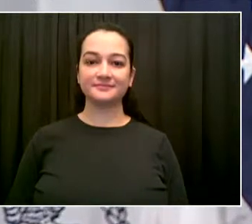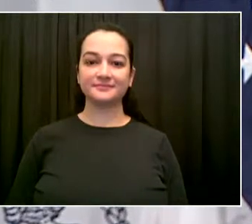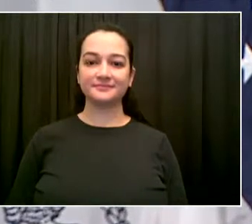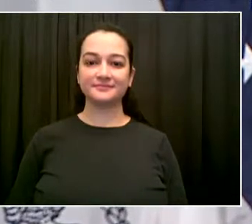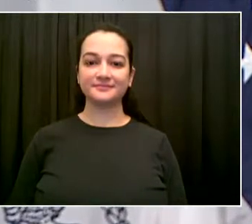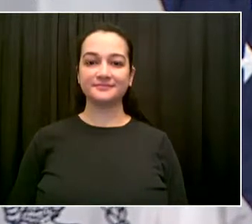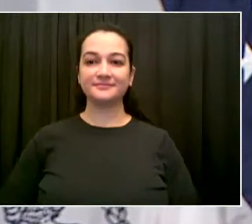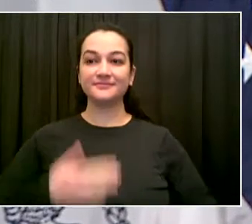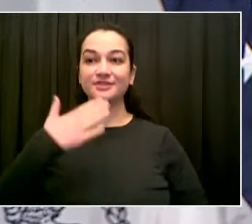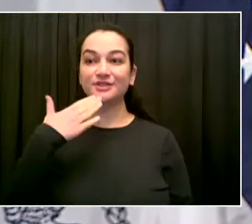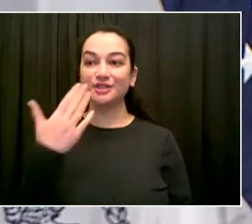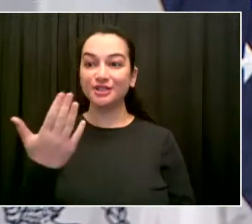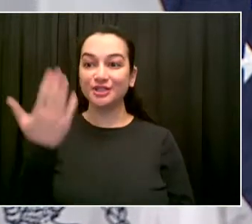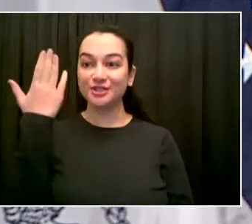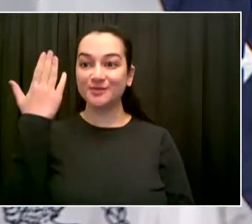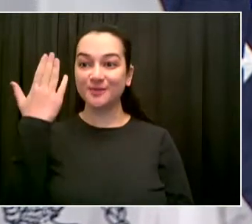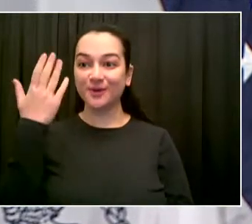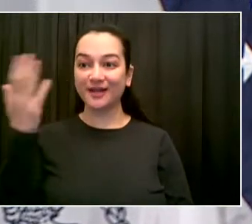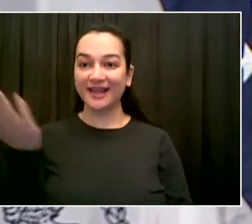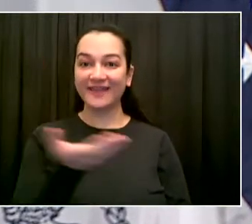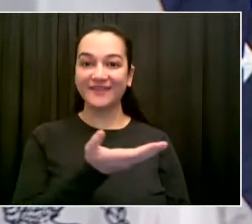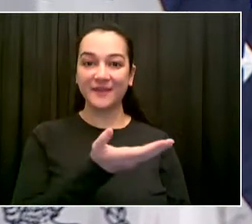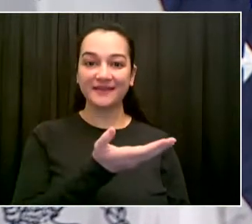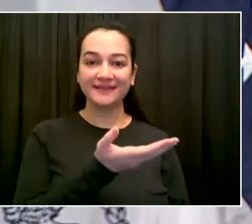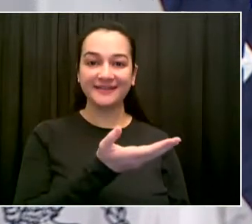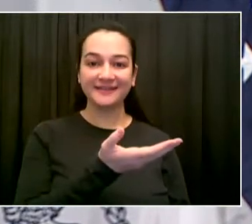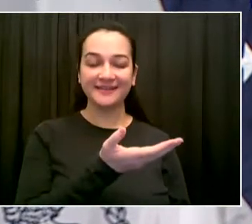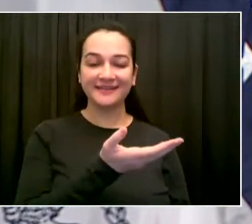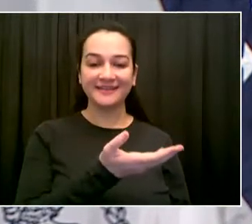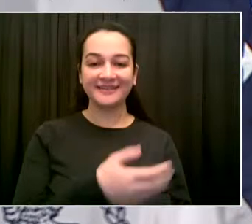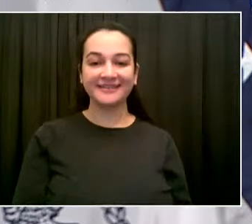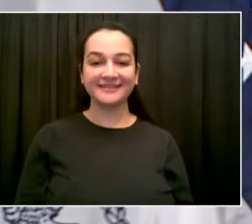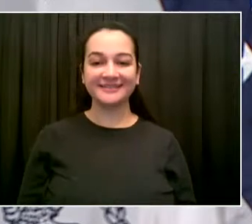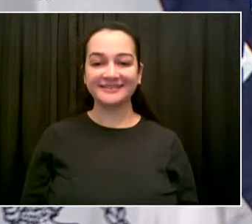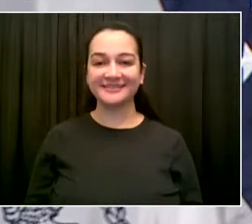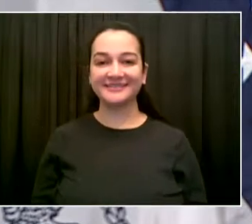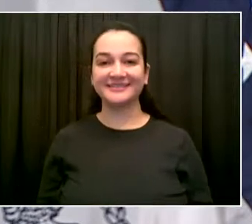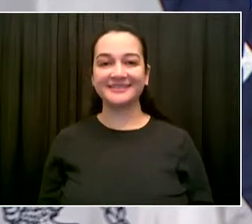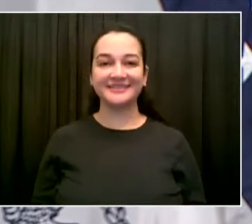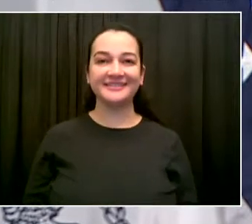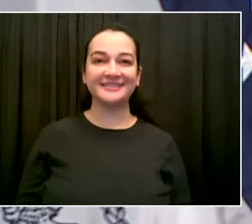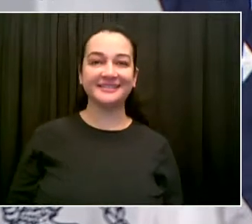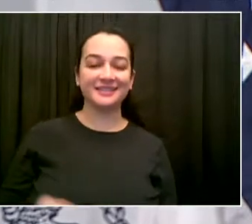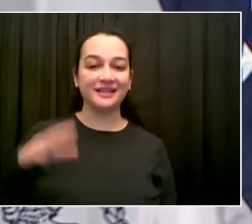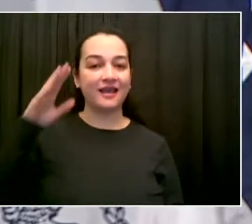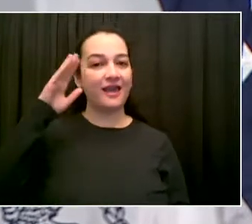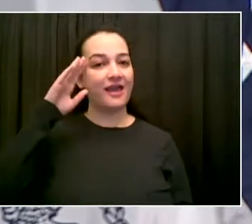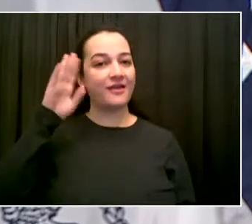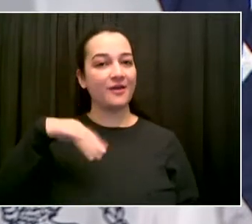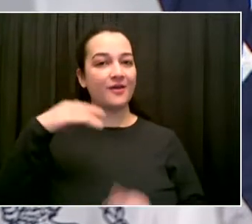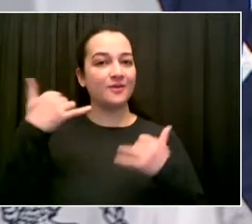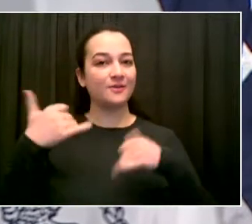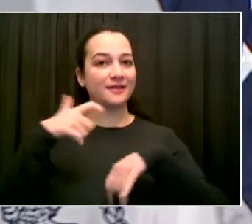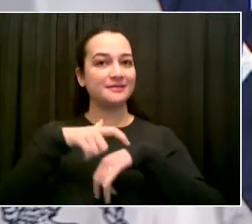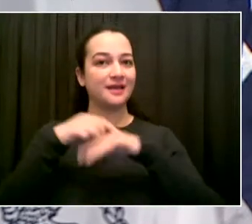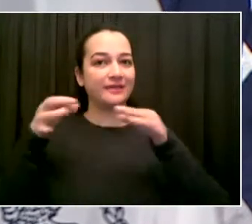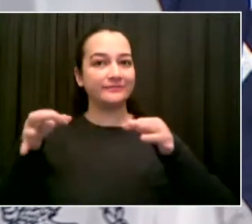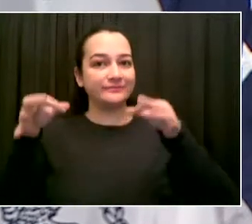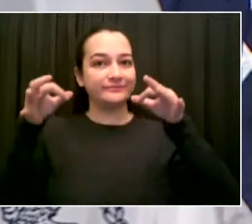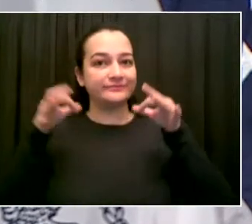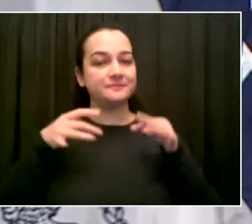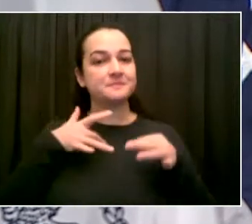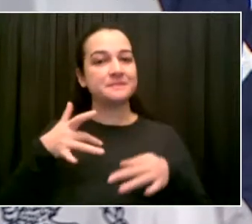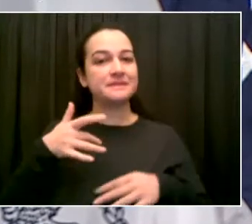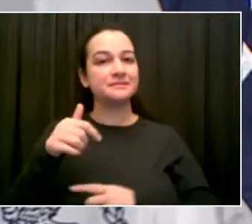Good morning, everyone. We are starting earlier than usual today because I'm going up to the Bronx in a little bit to attend a